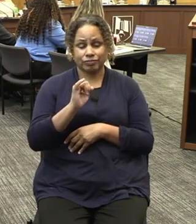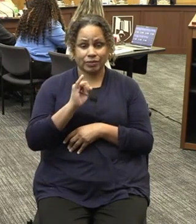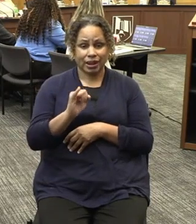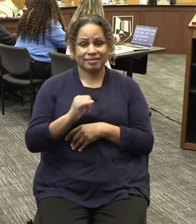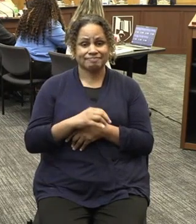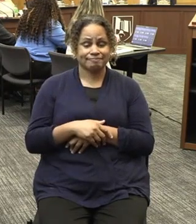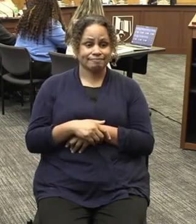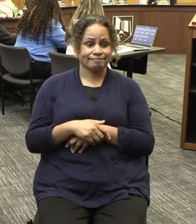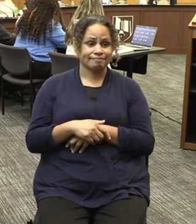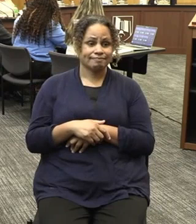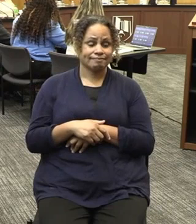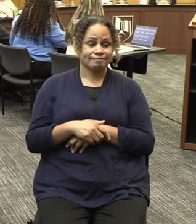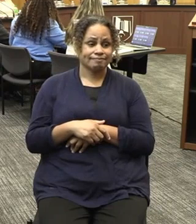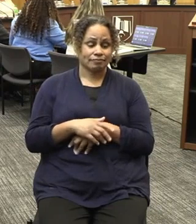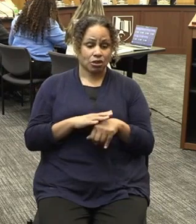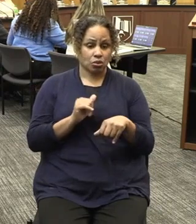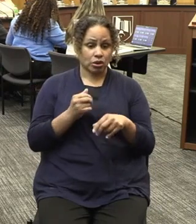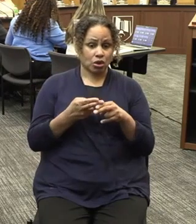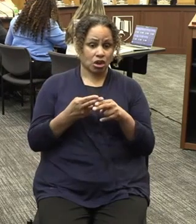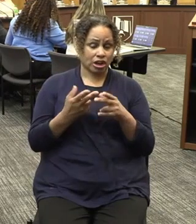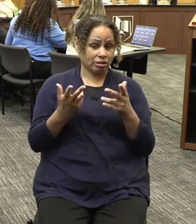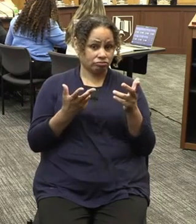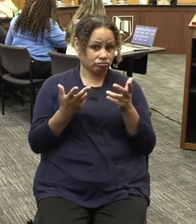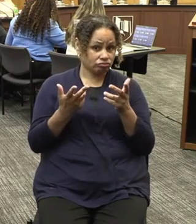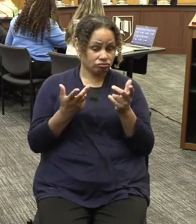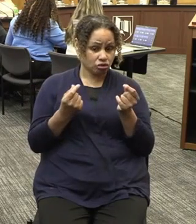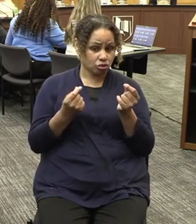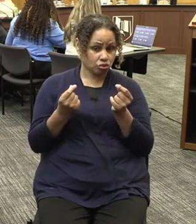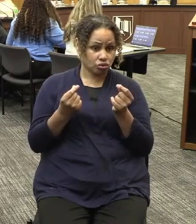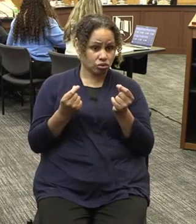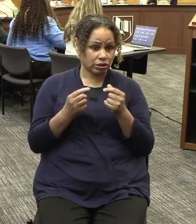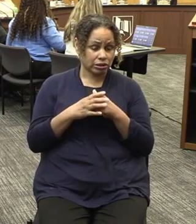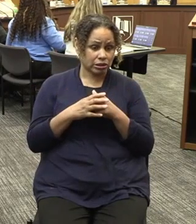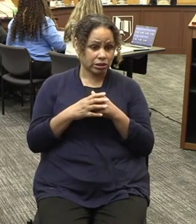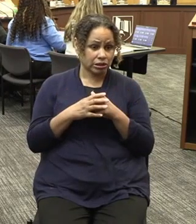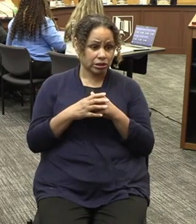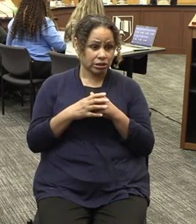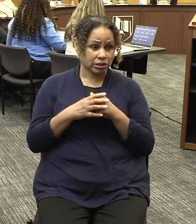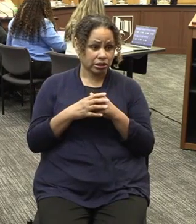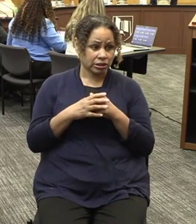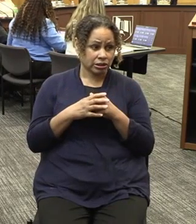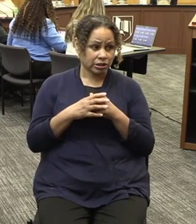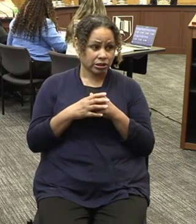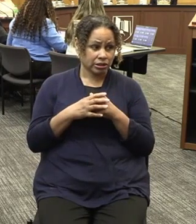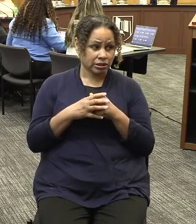Right, we don't do a roll call for. Not for adjourn. Voice vote.